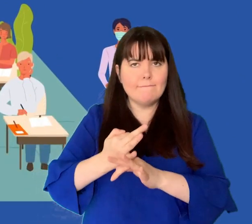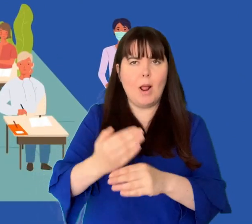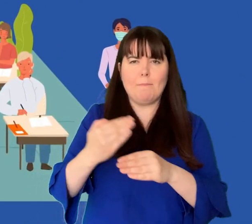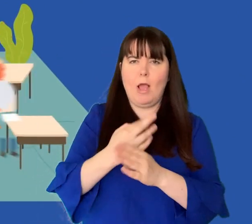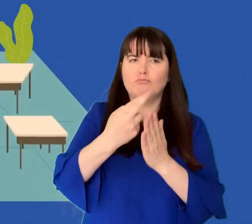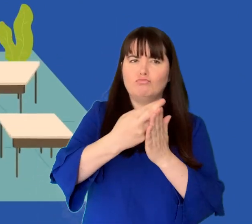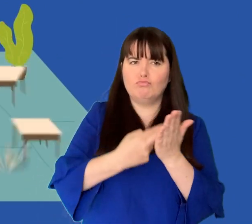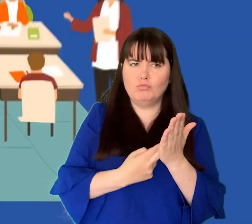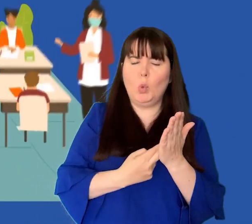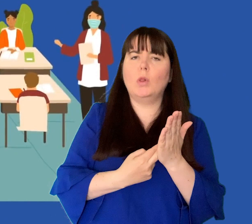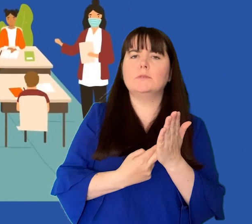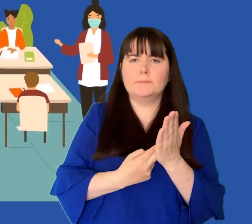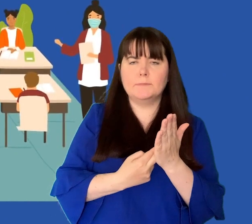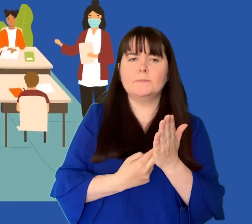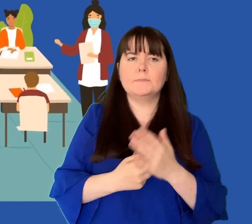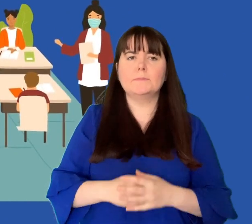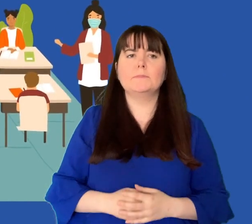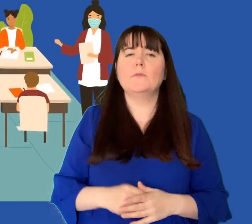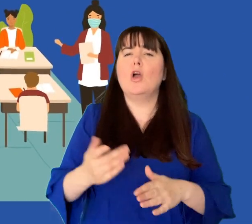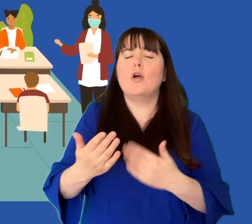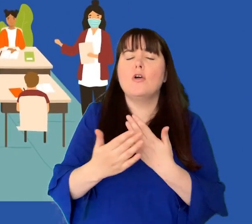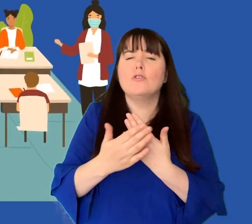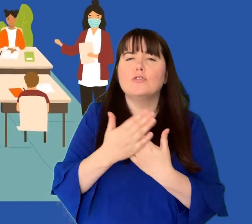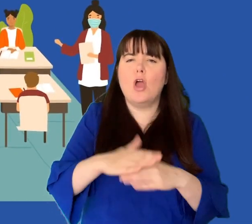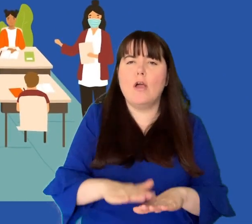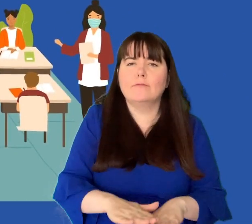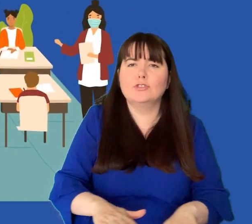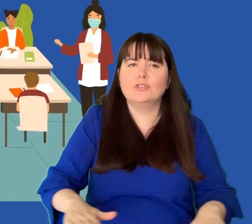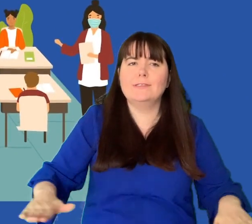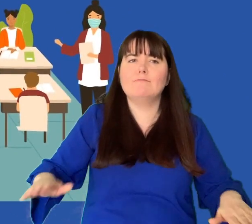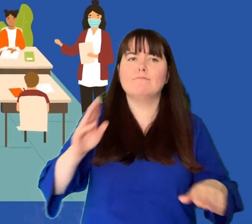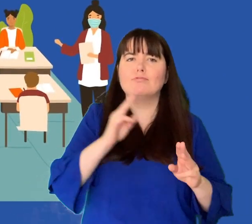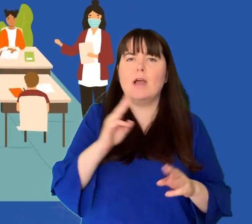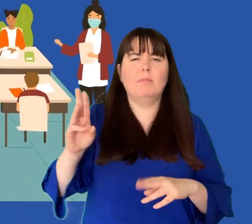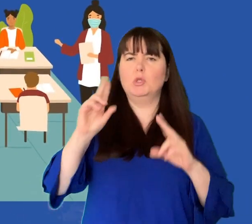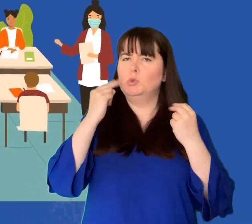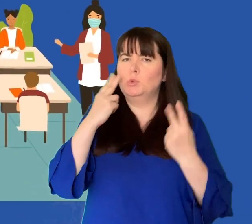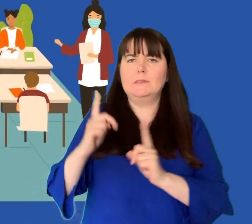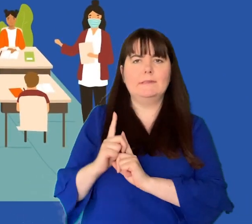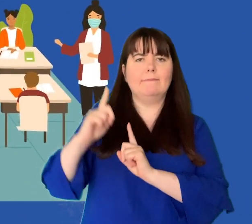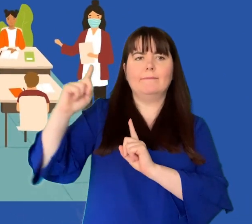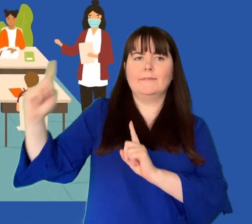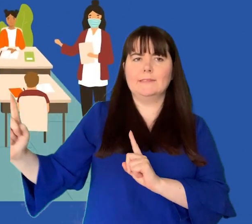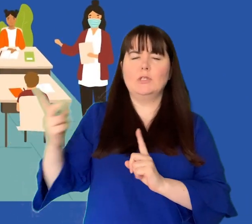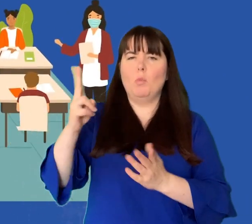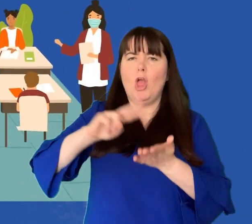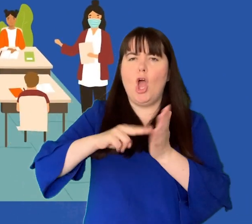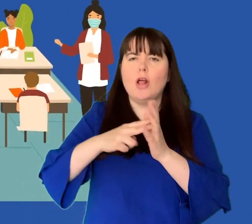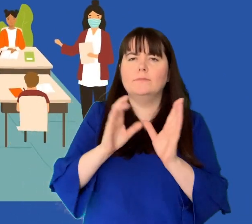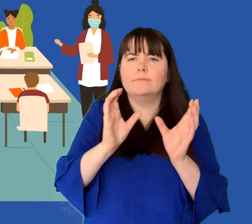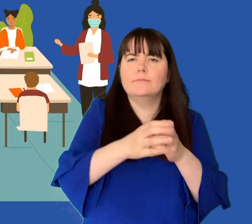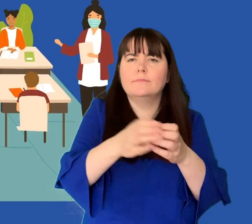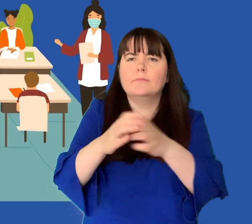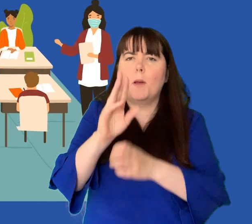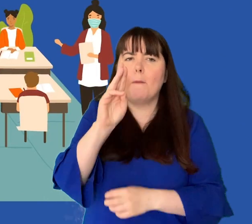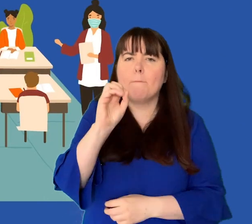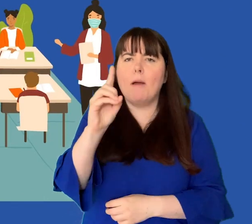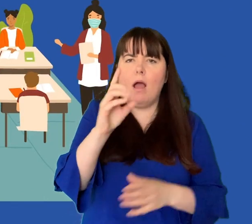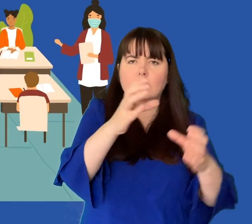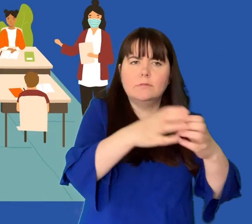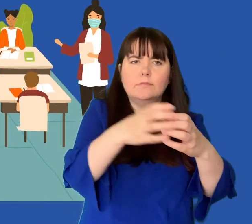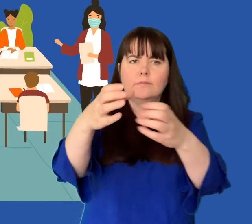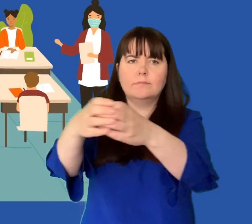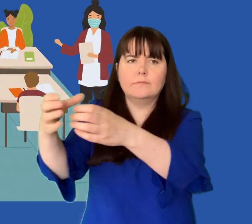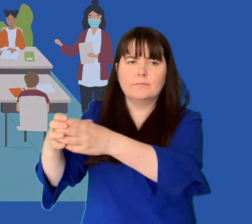all. In primary school, younger children are not required to practice physical distancing, but will be organised into pods within the